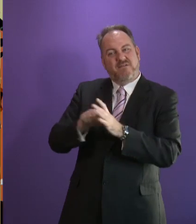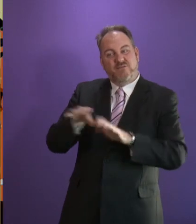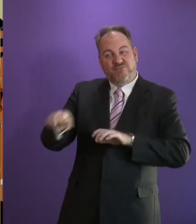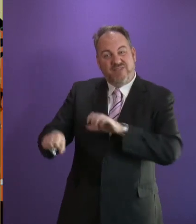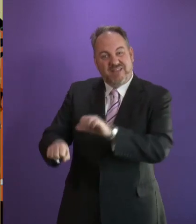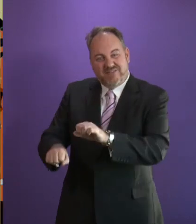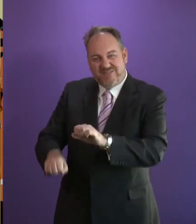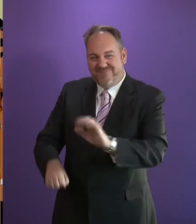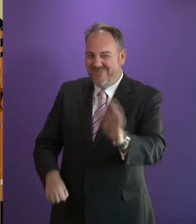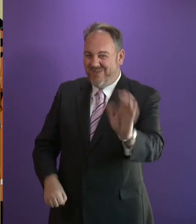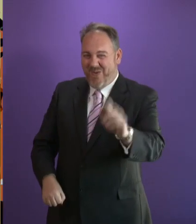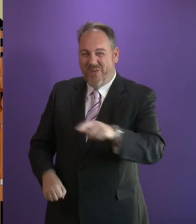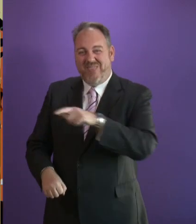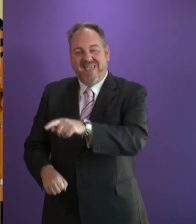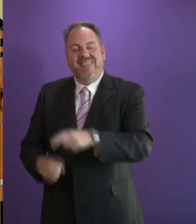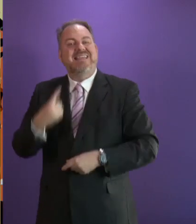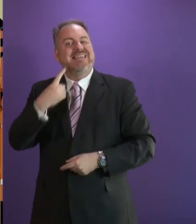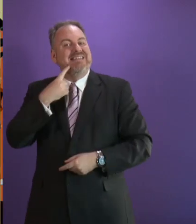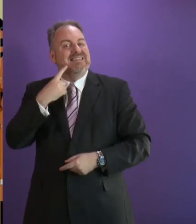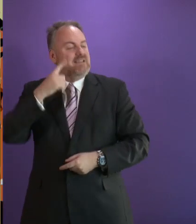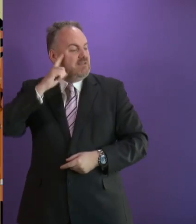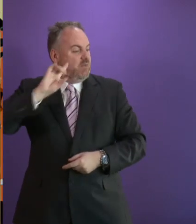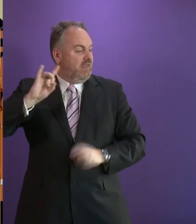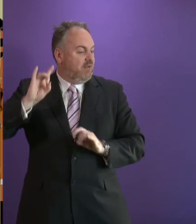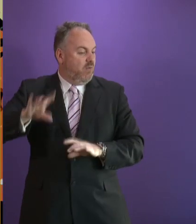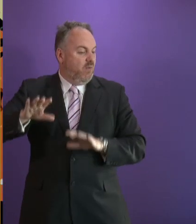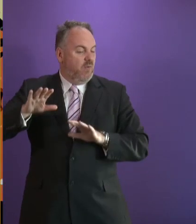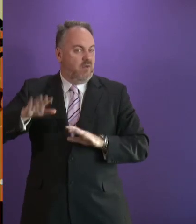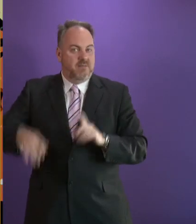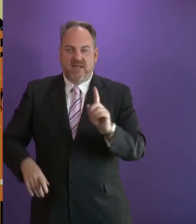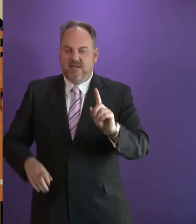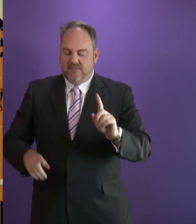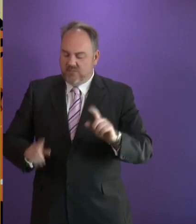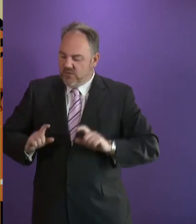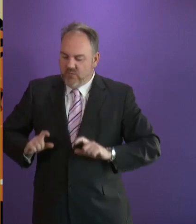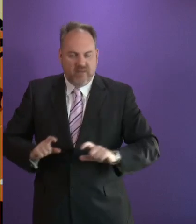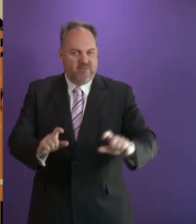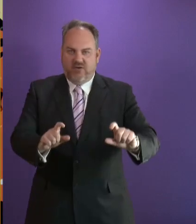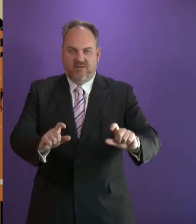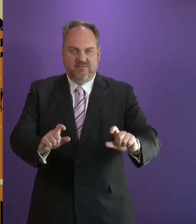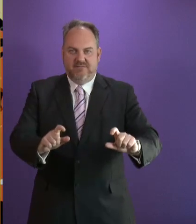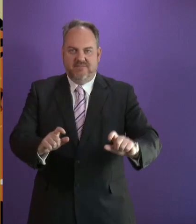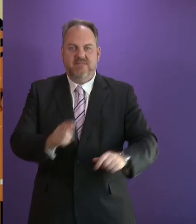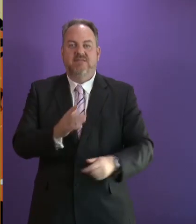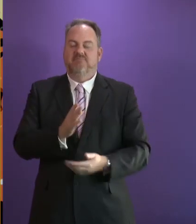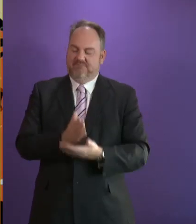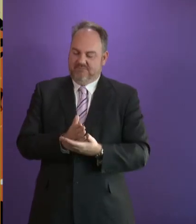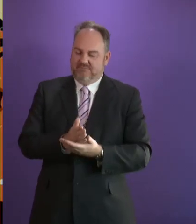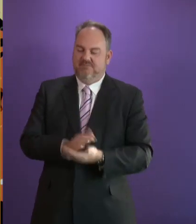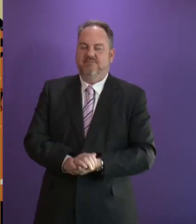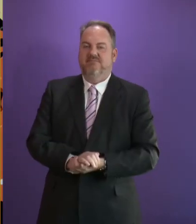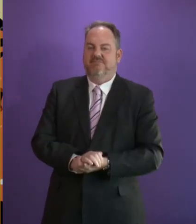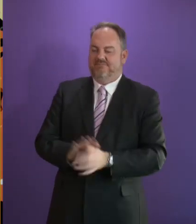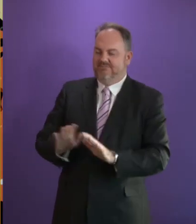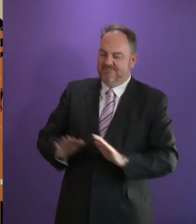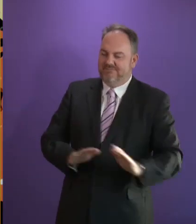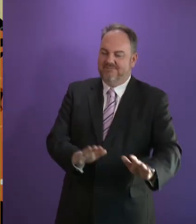the communities that are the easiest to ignore, but no longer. We want diverse...